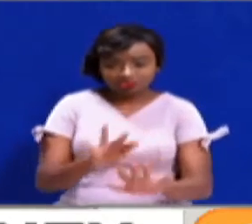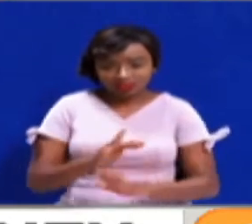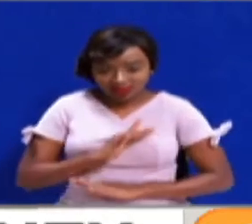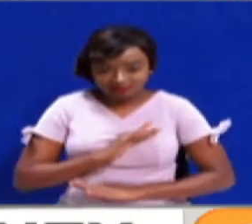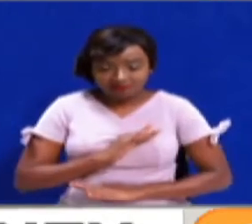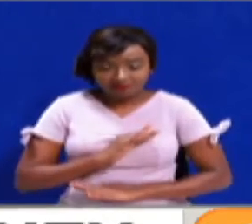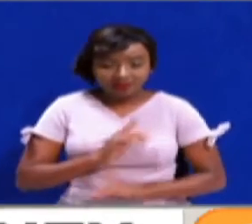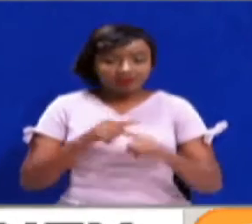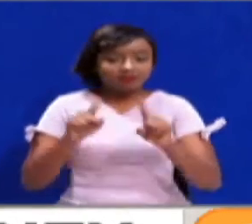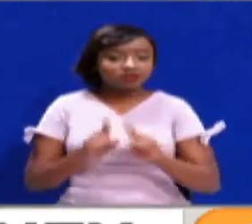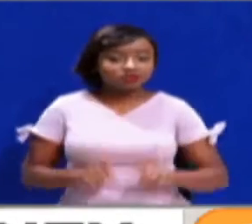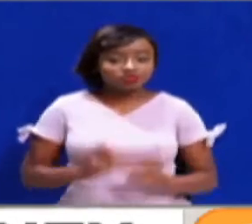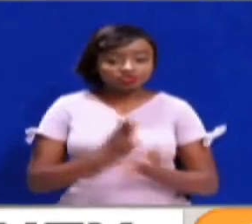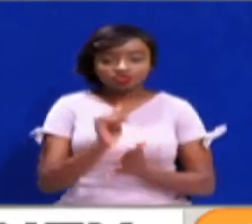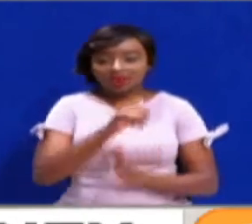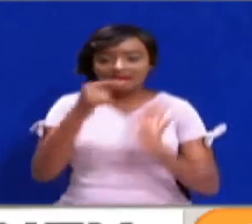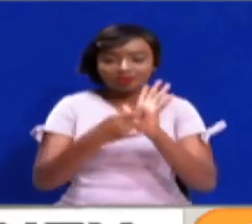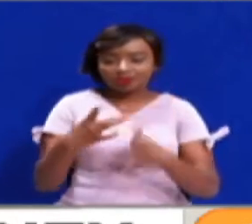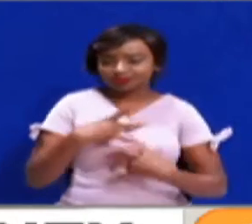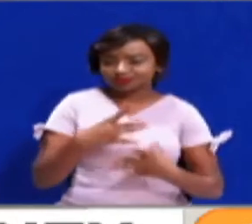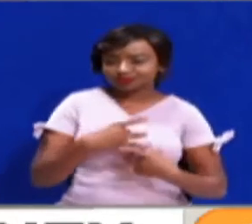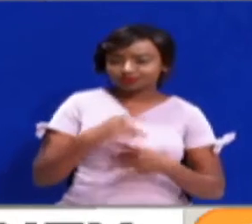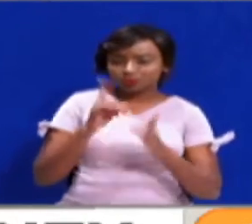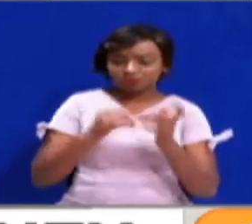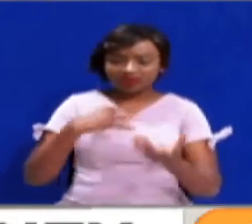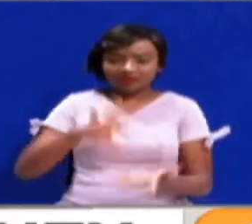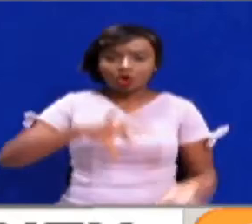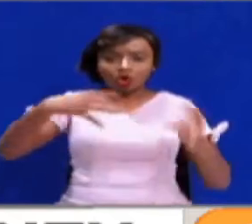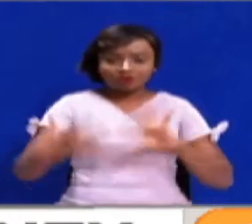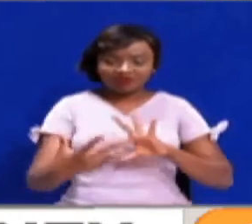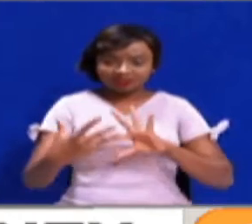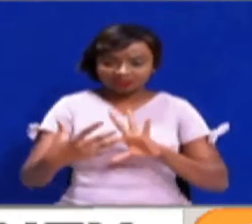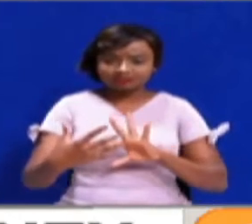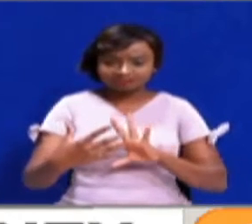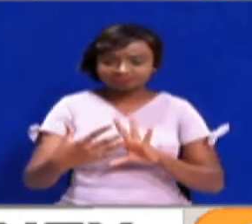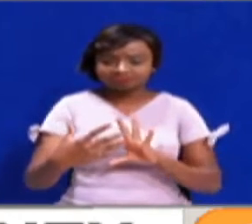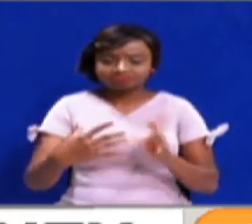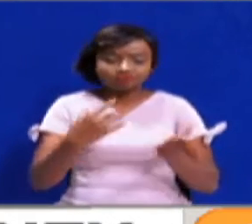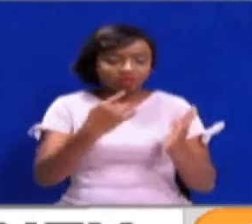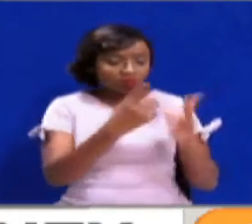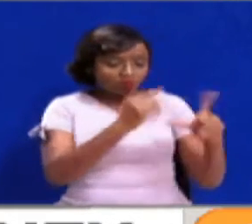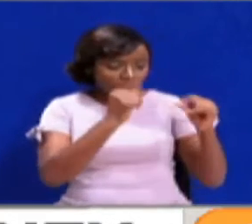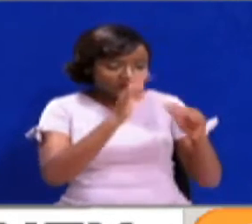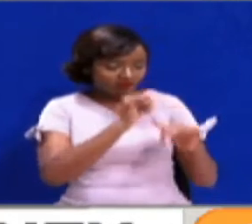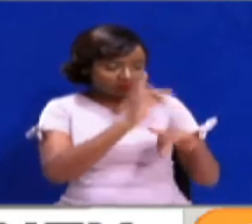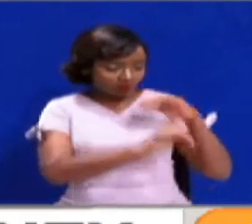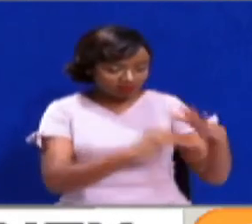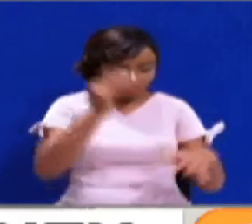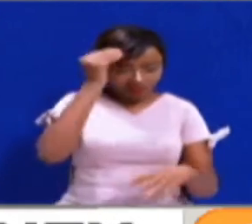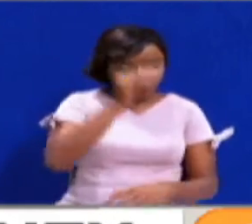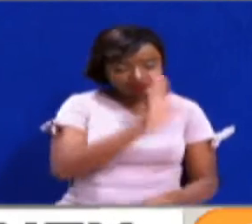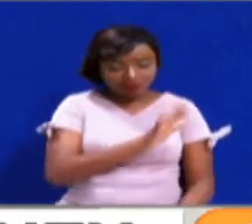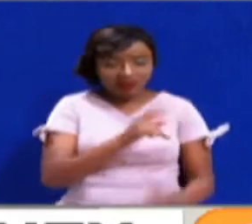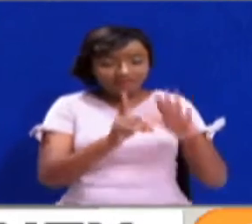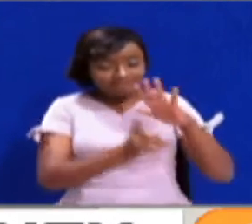it. But also what is interesting to me is how you have these conflicting statements from the Ministry of Education, when isn't the Ministry of